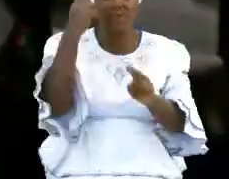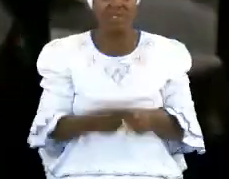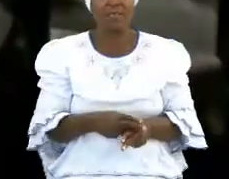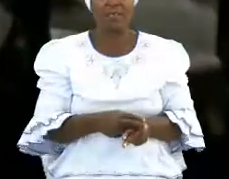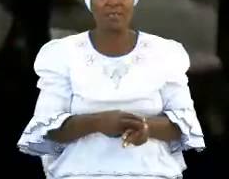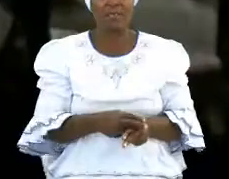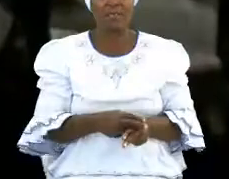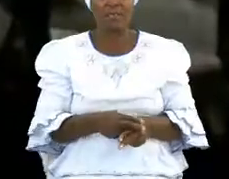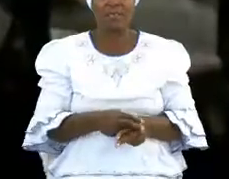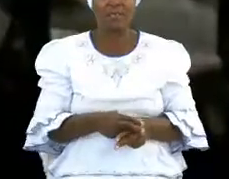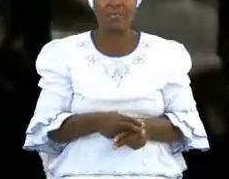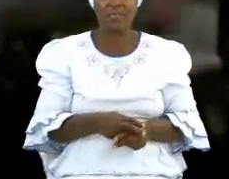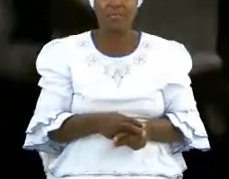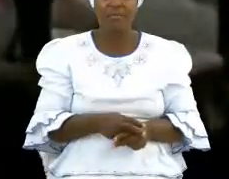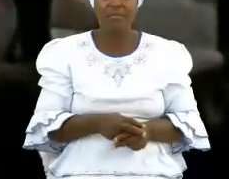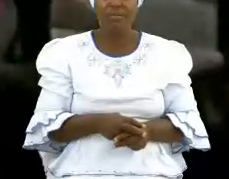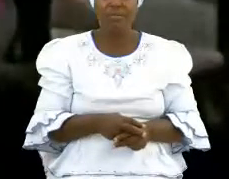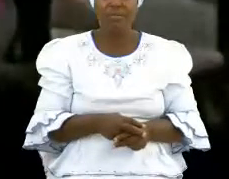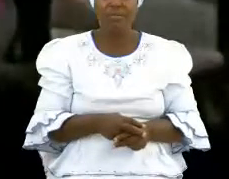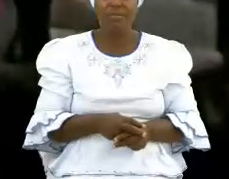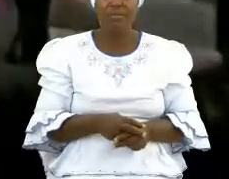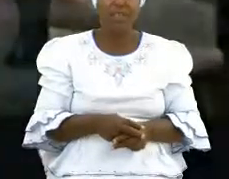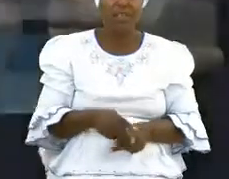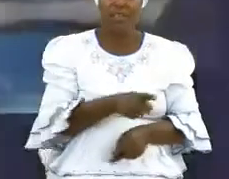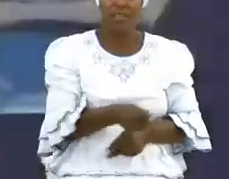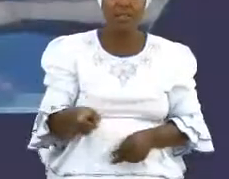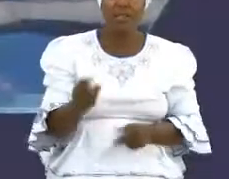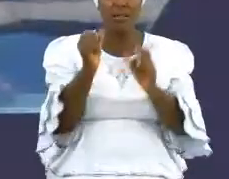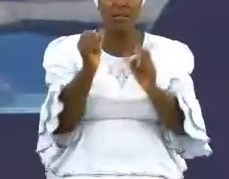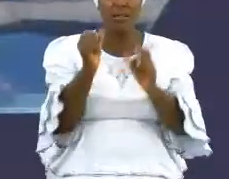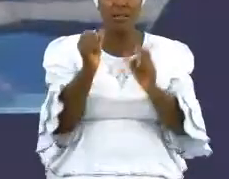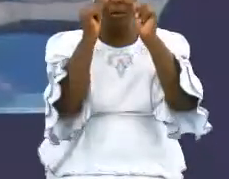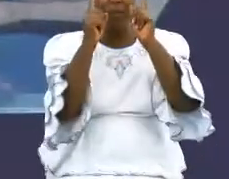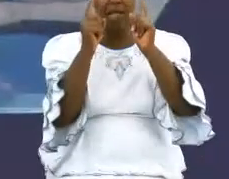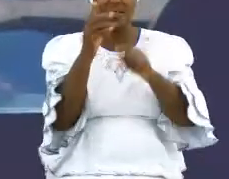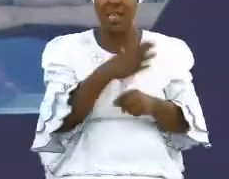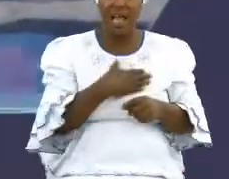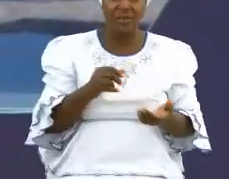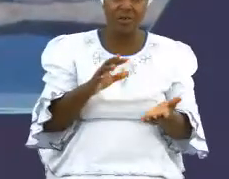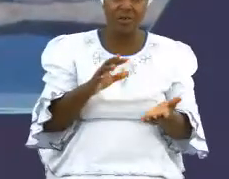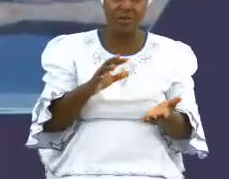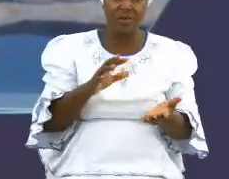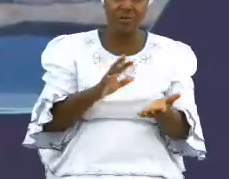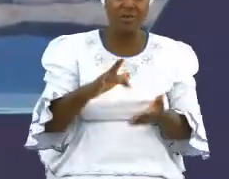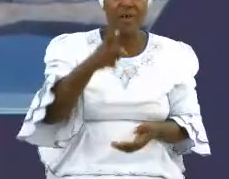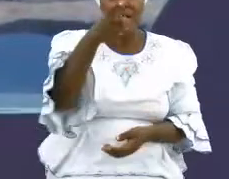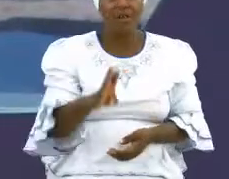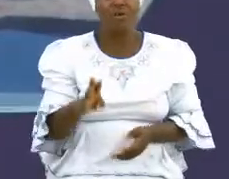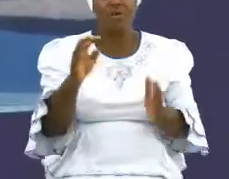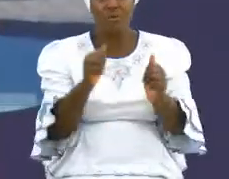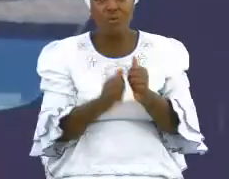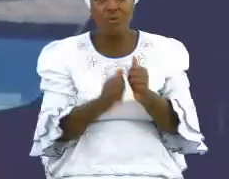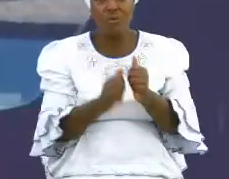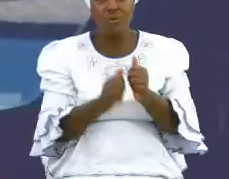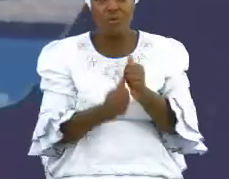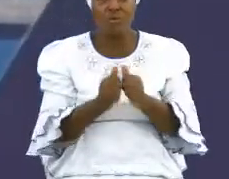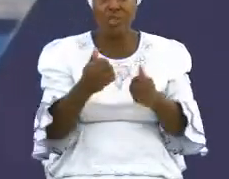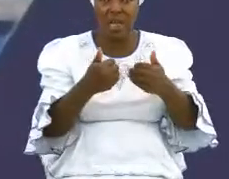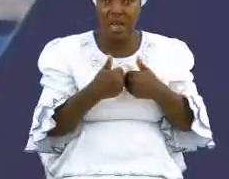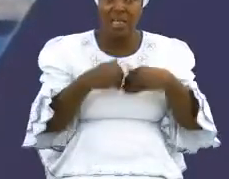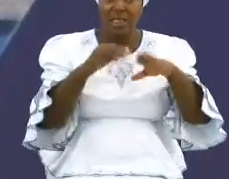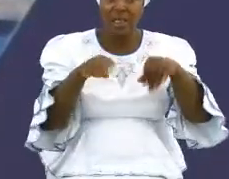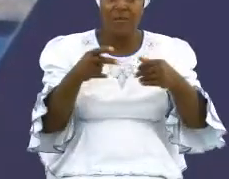name. They marveled and glorified God, which had given such